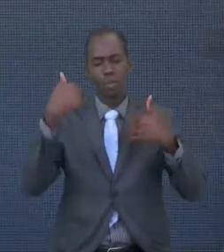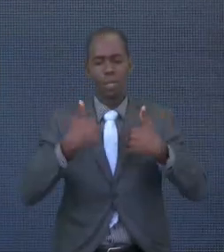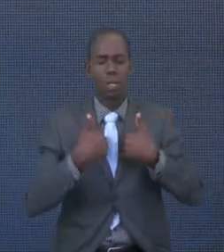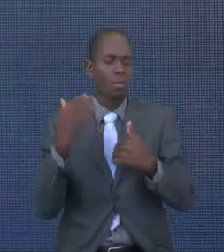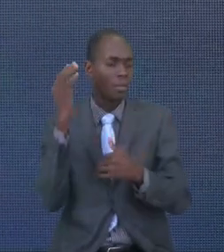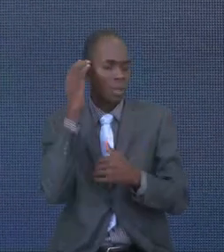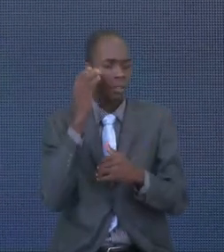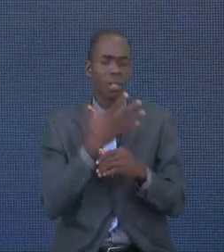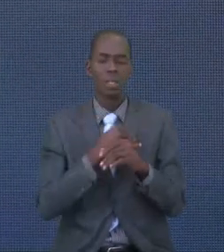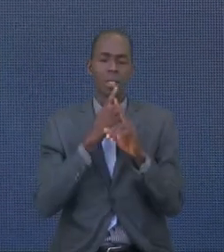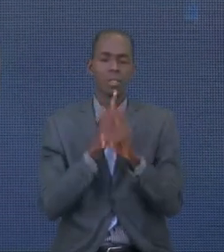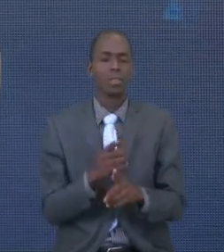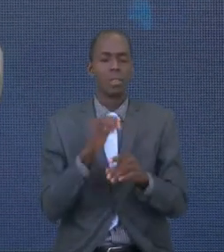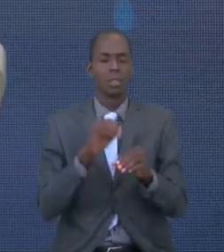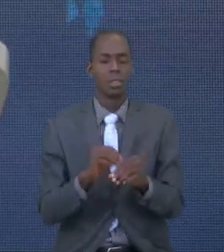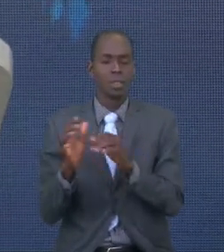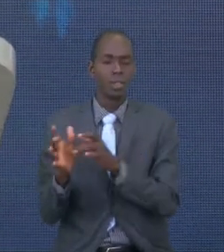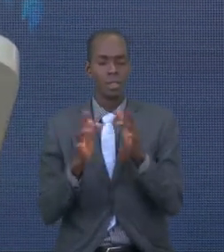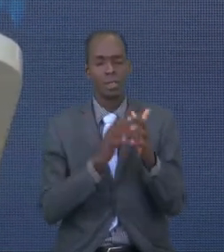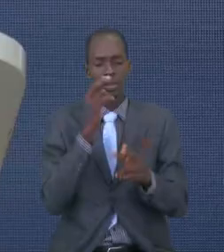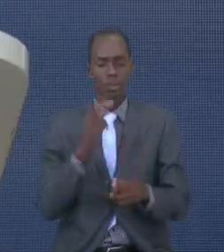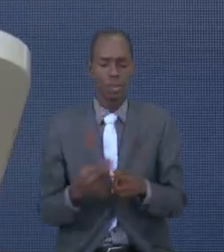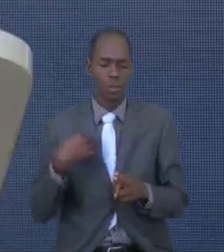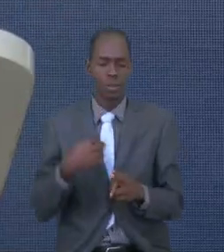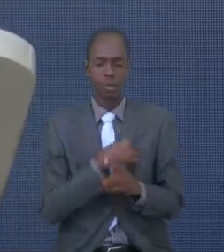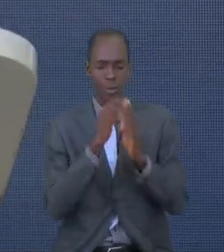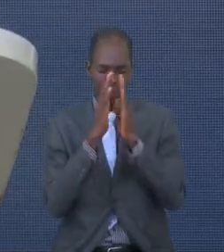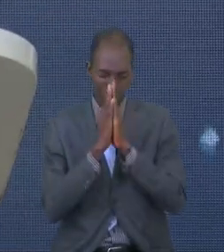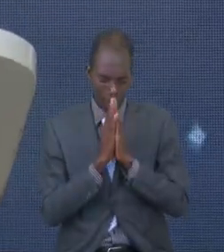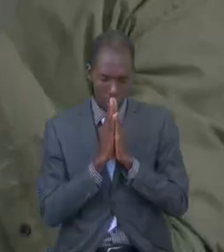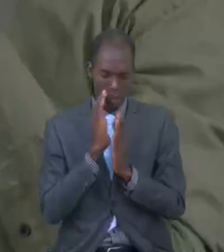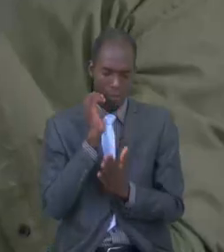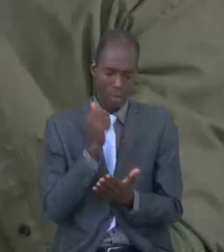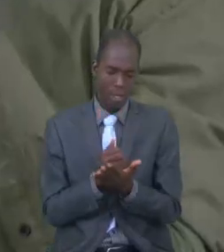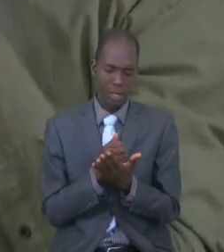answered. In Jesus' name we pray.